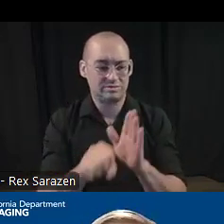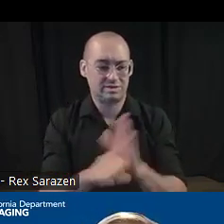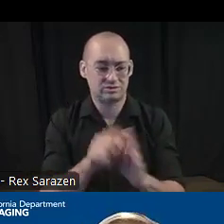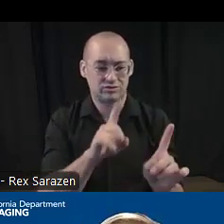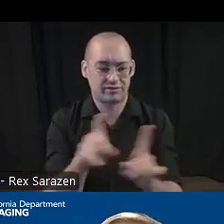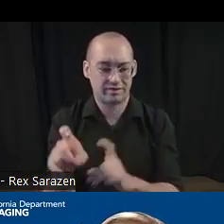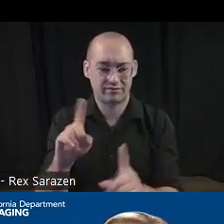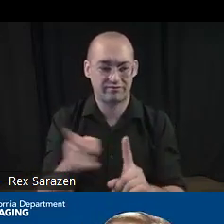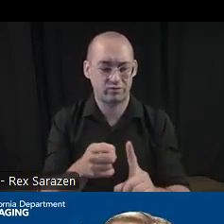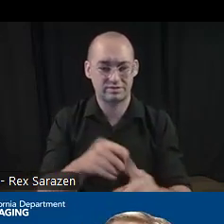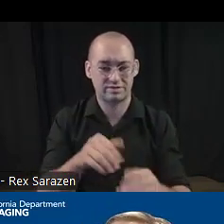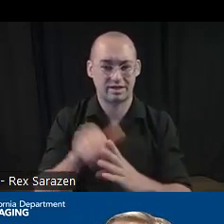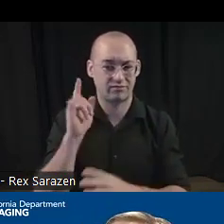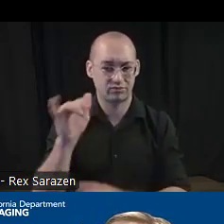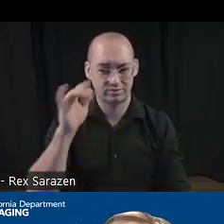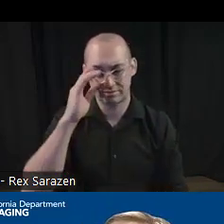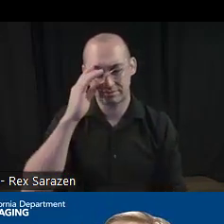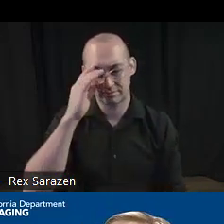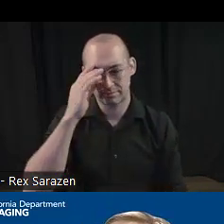in California, the